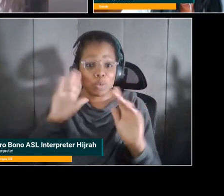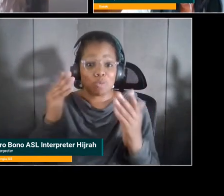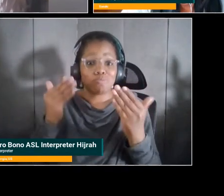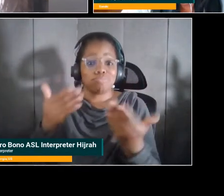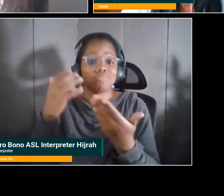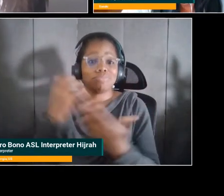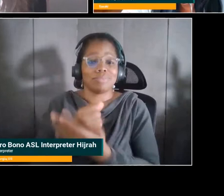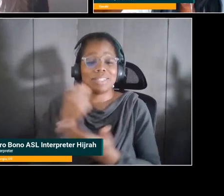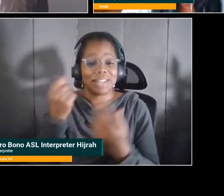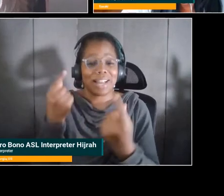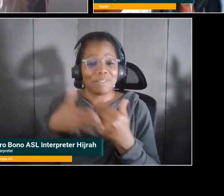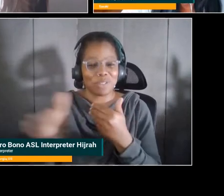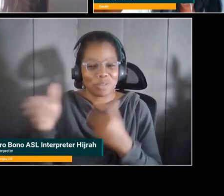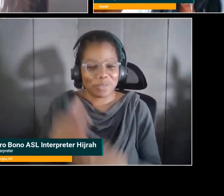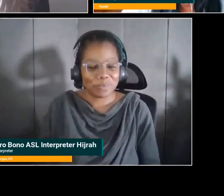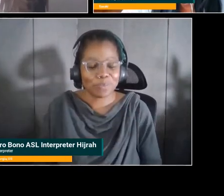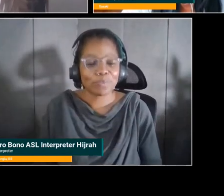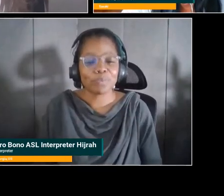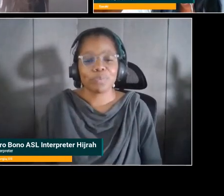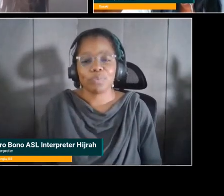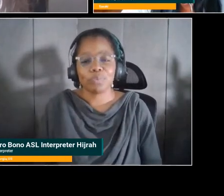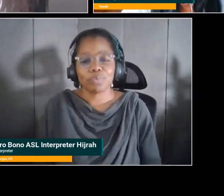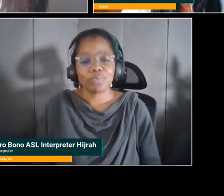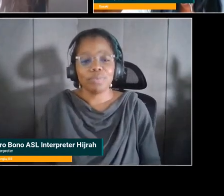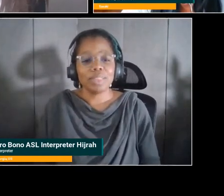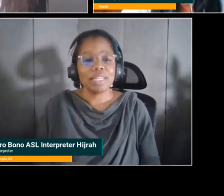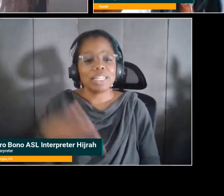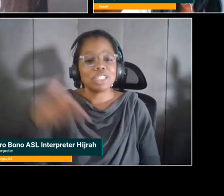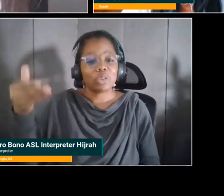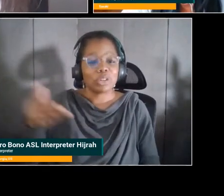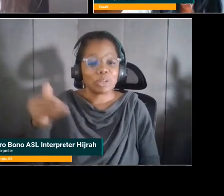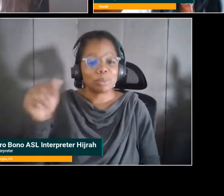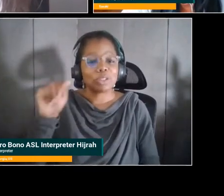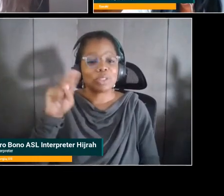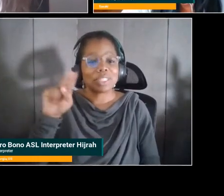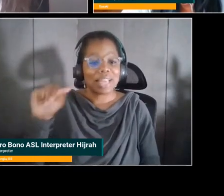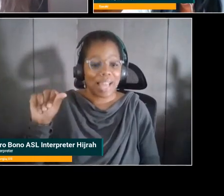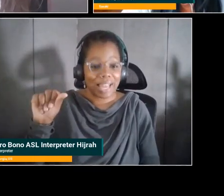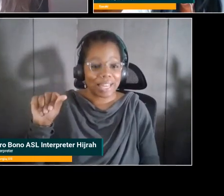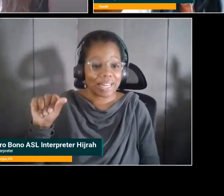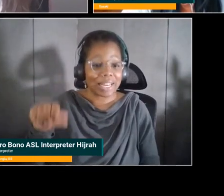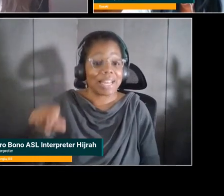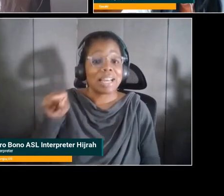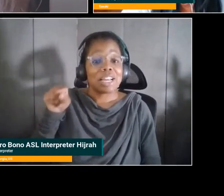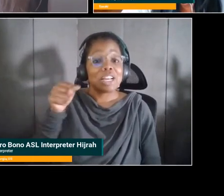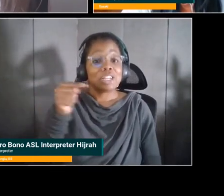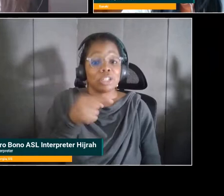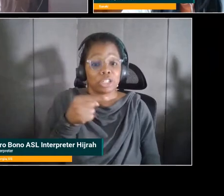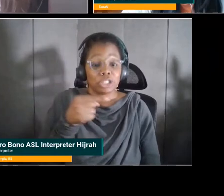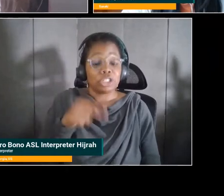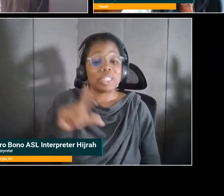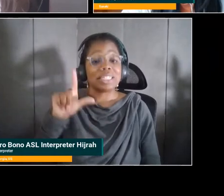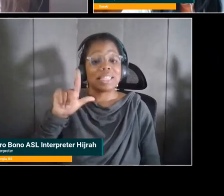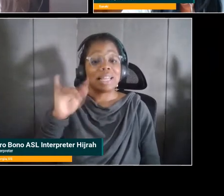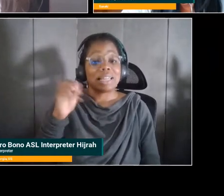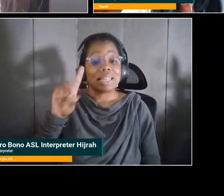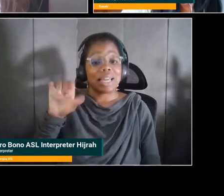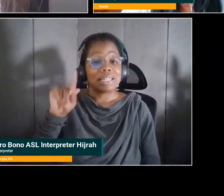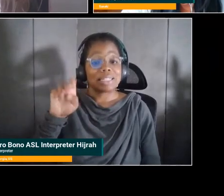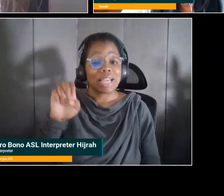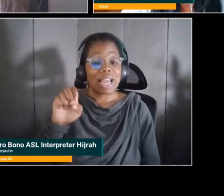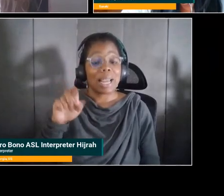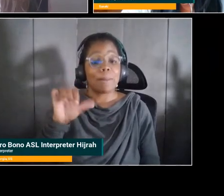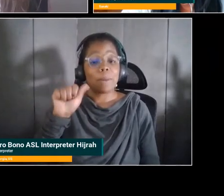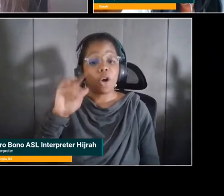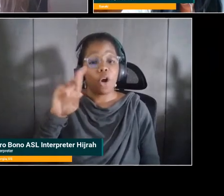this session. So introducing Anna first. Anna is a landscape architect and co-director of